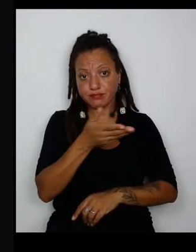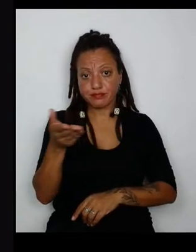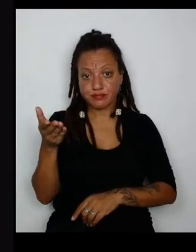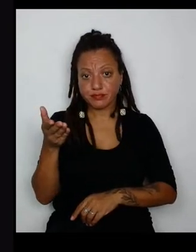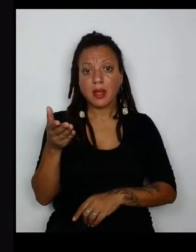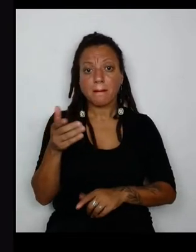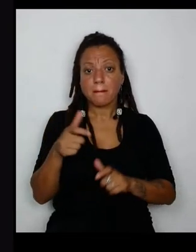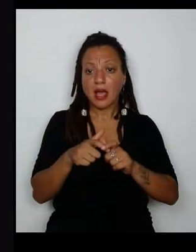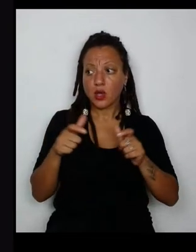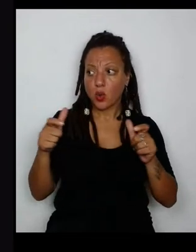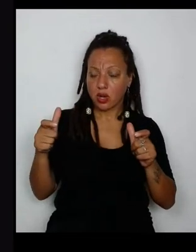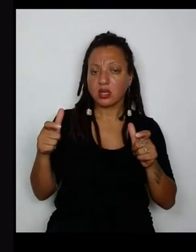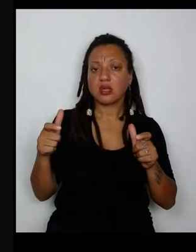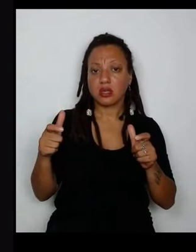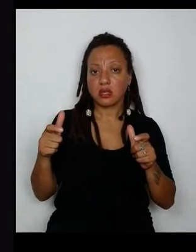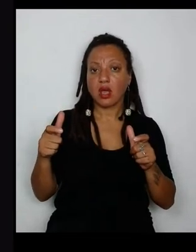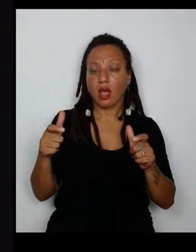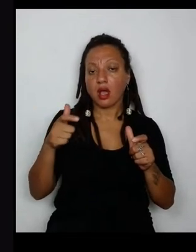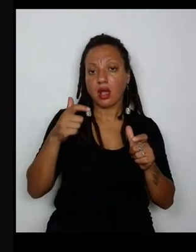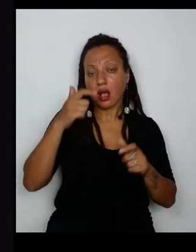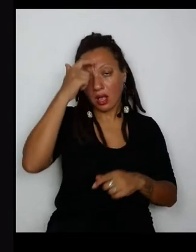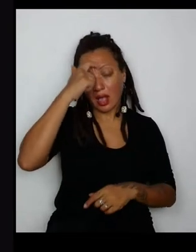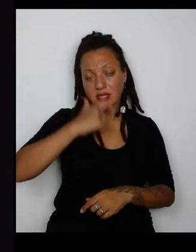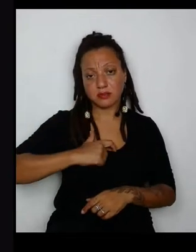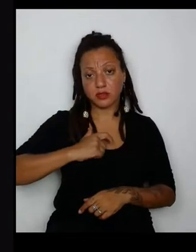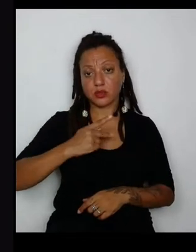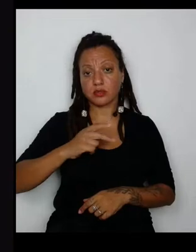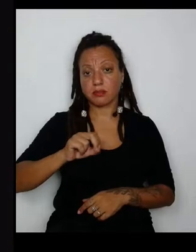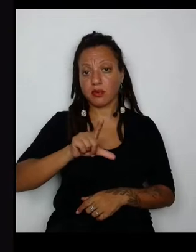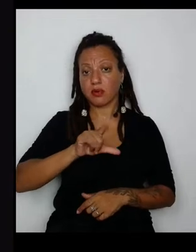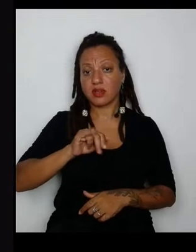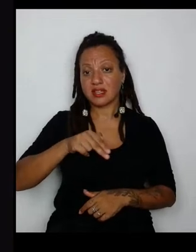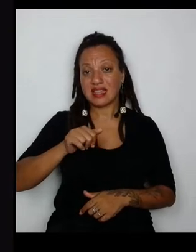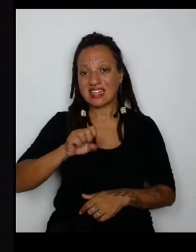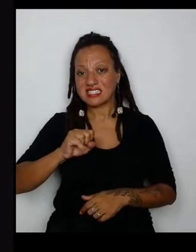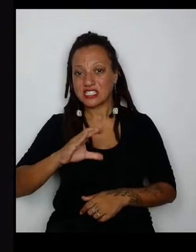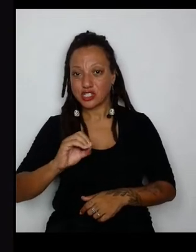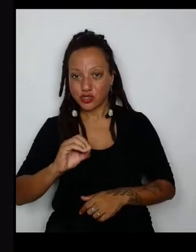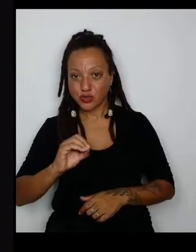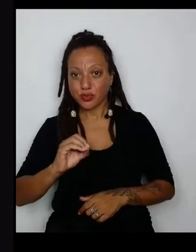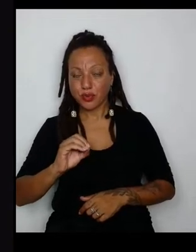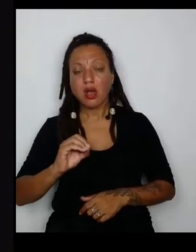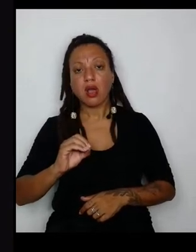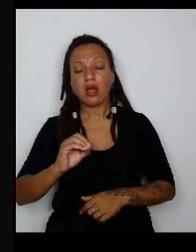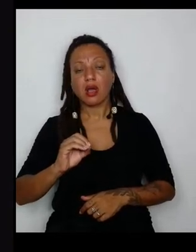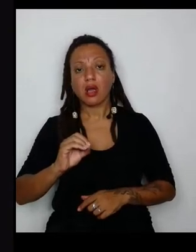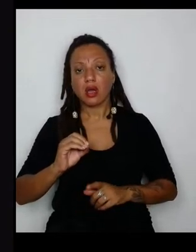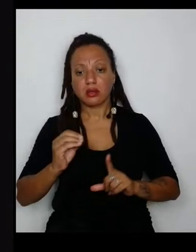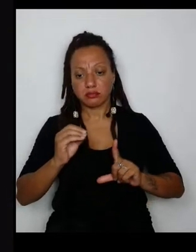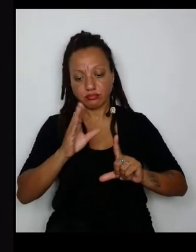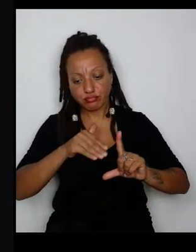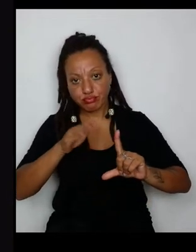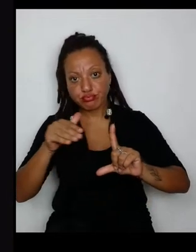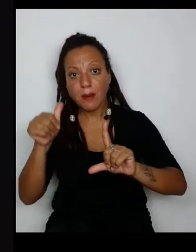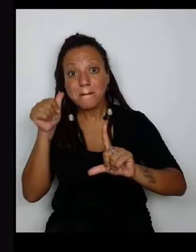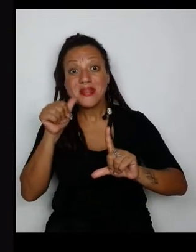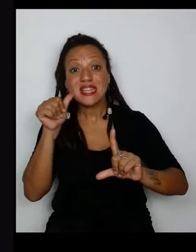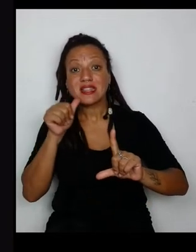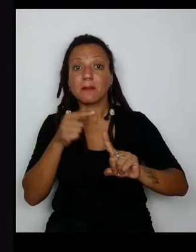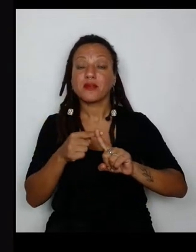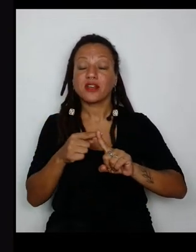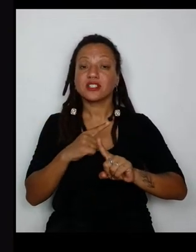subjects were real girls who sat for him often were in a relationship with him the images posed questions about these